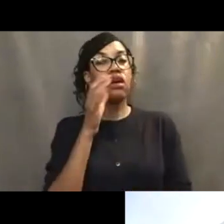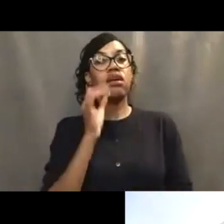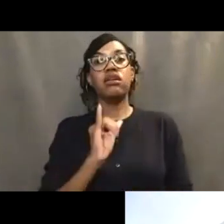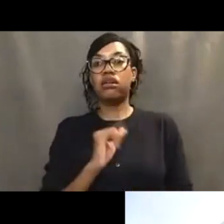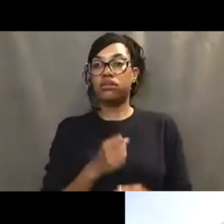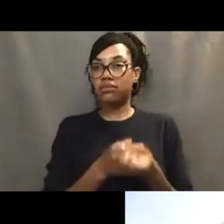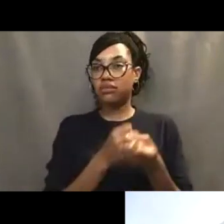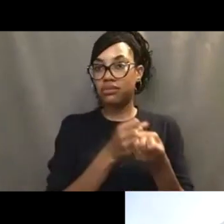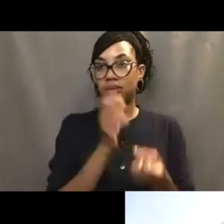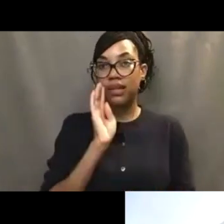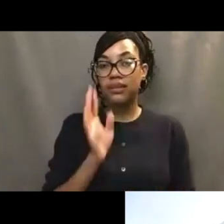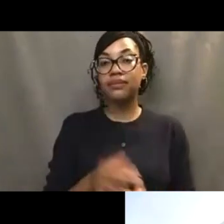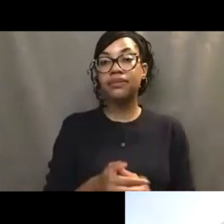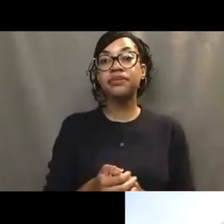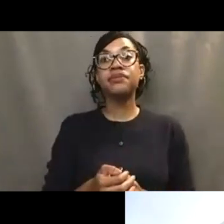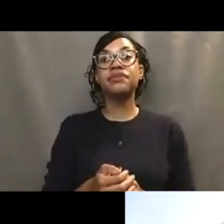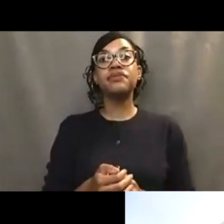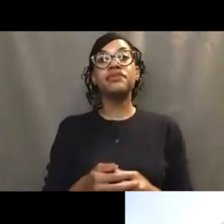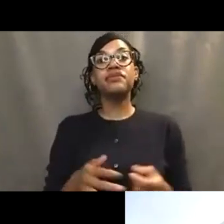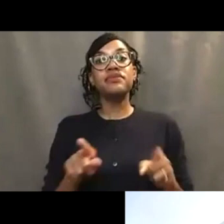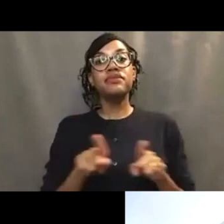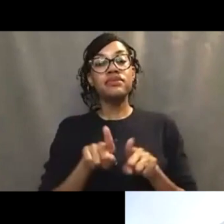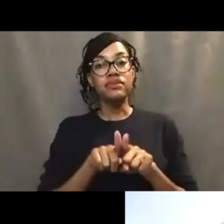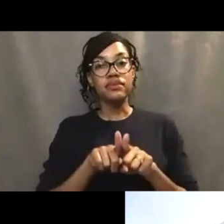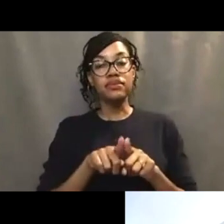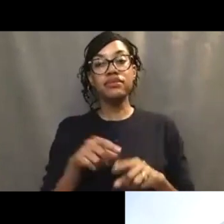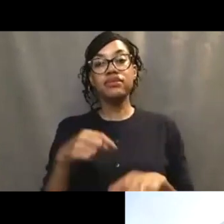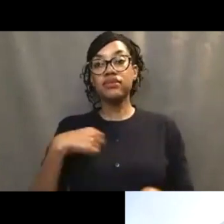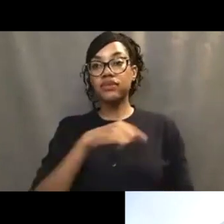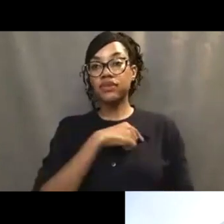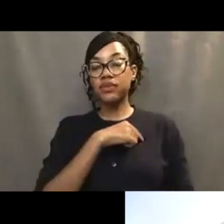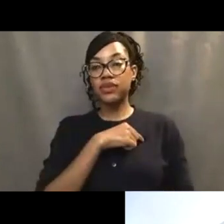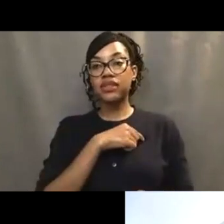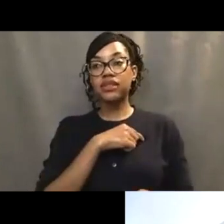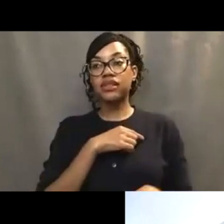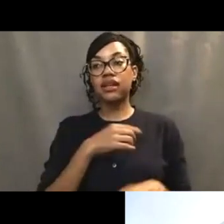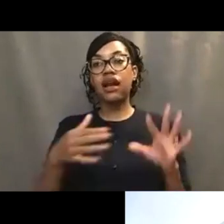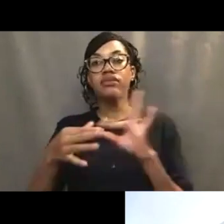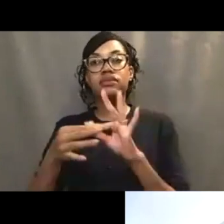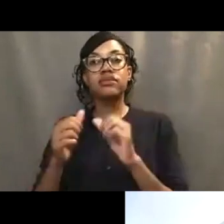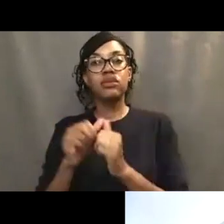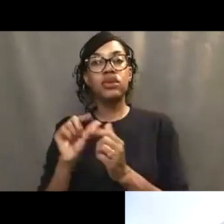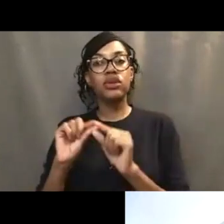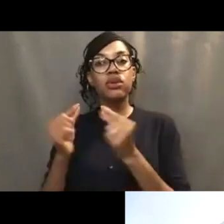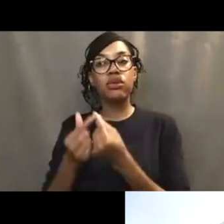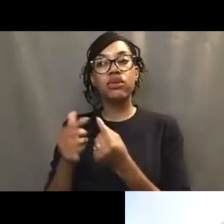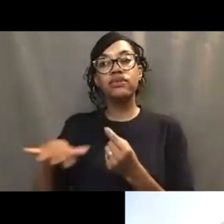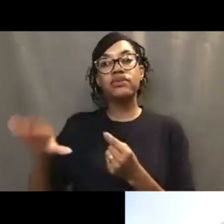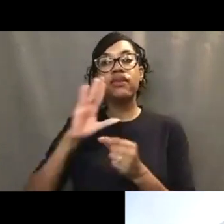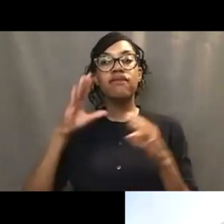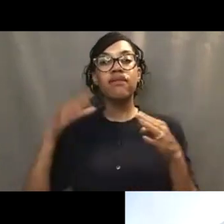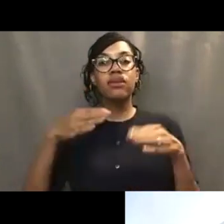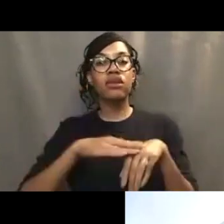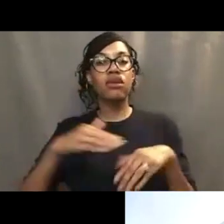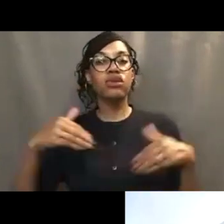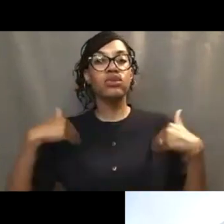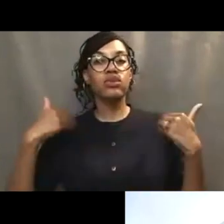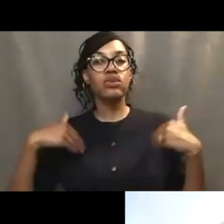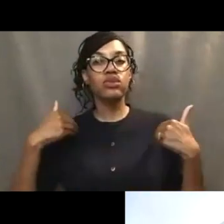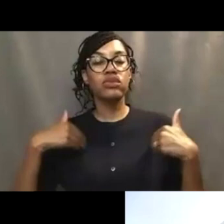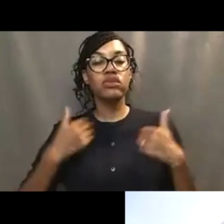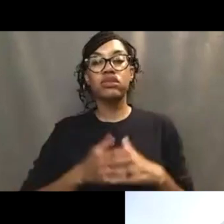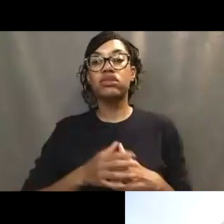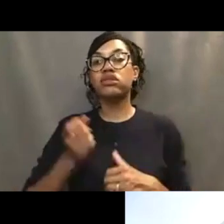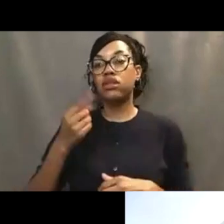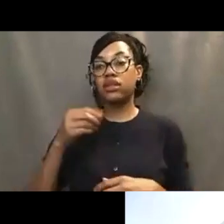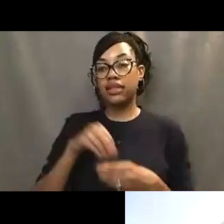locally, we've connected with groups who are youth centered. So within the city, we have